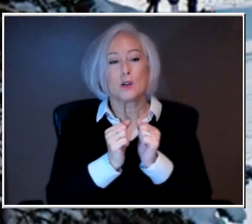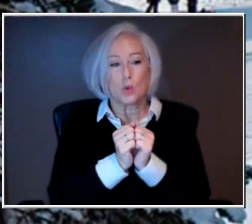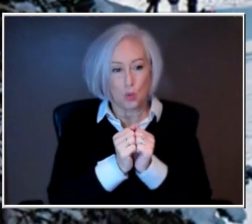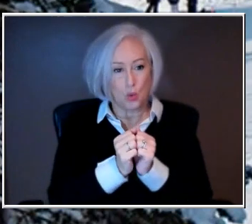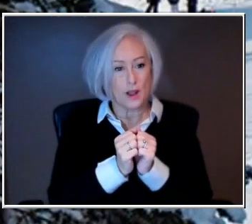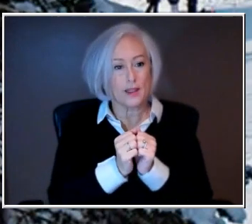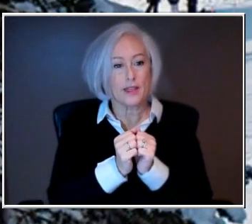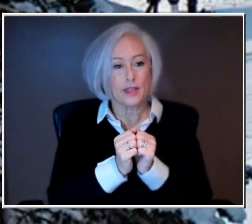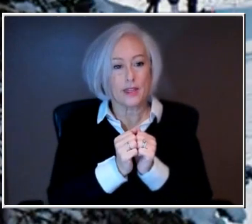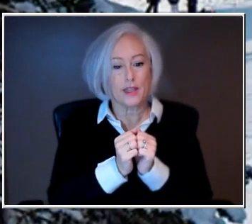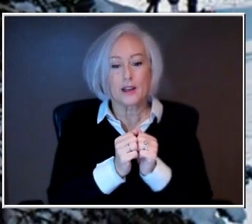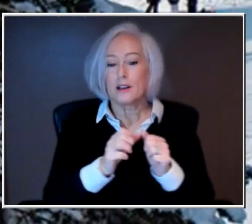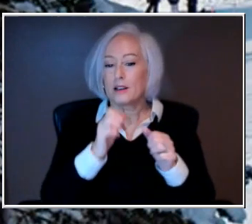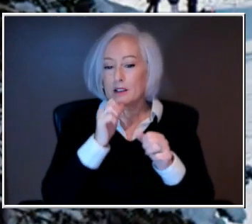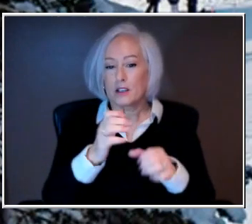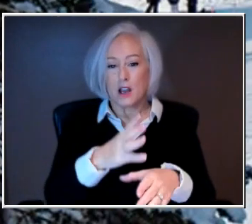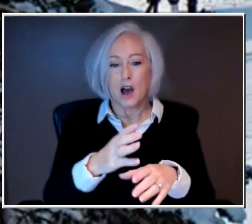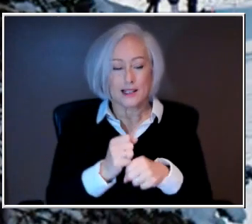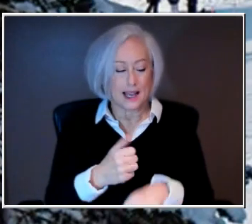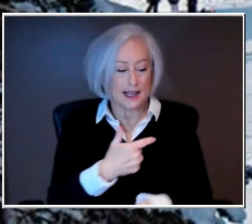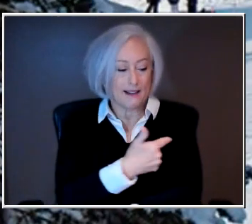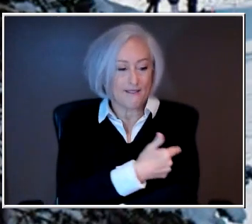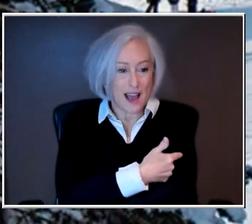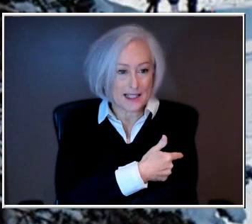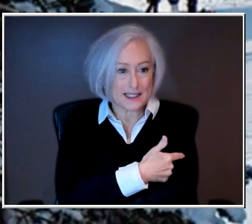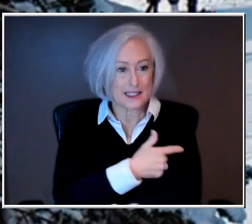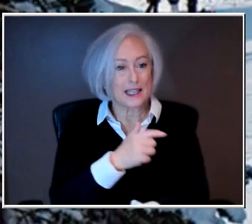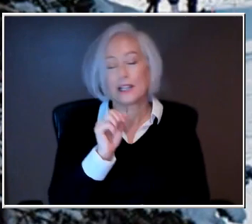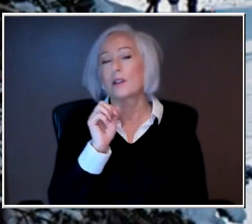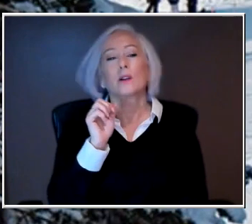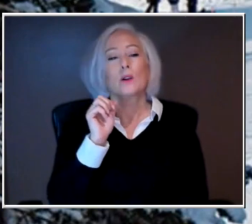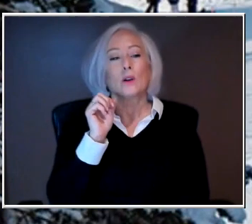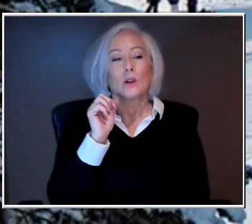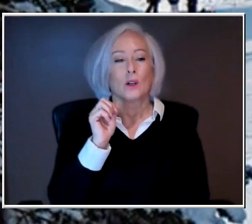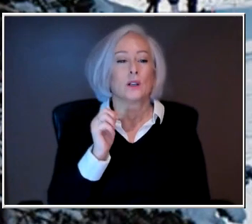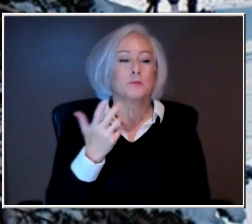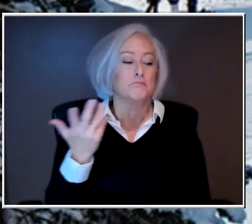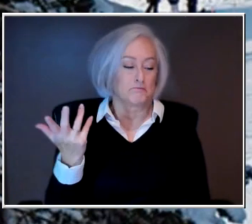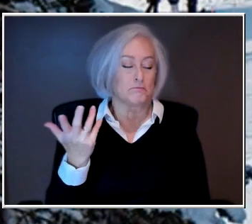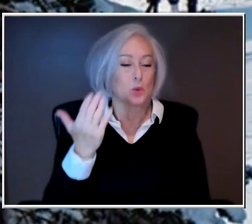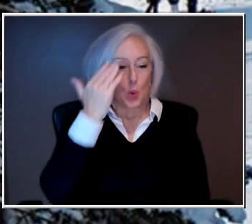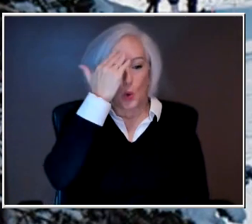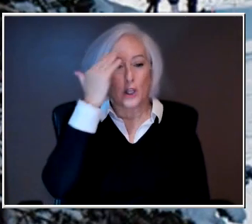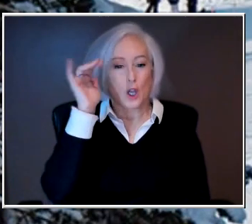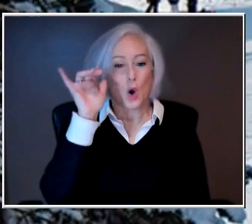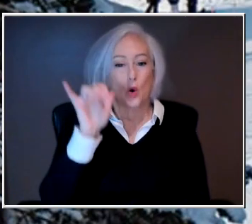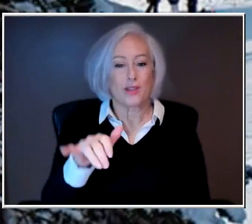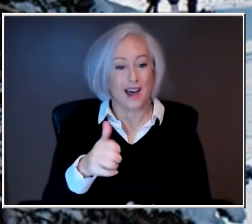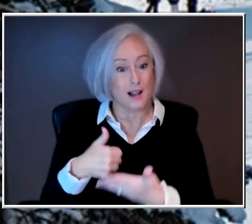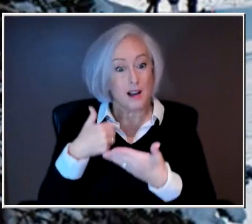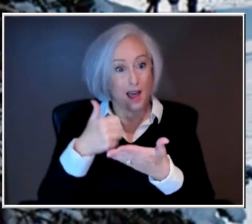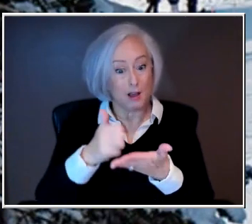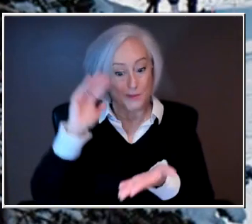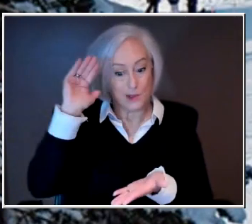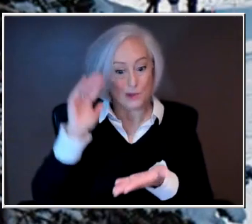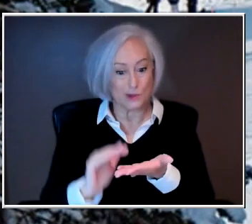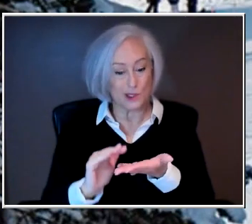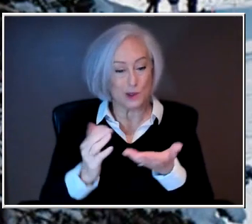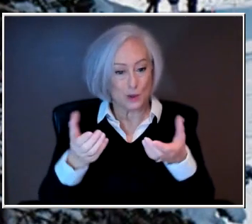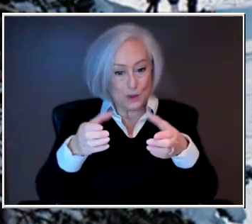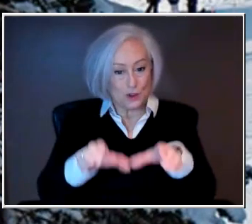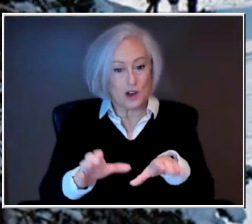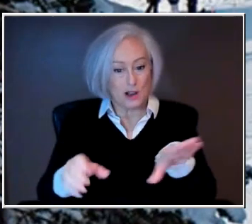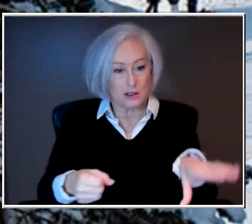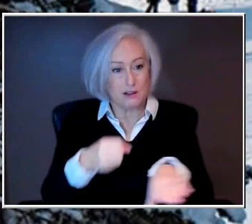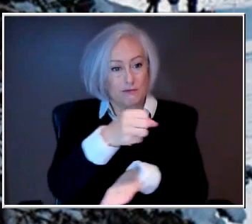new vaccine, or this year, or a recent uptake of the vaccine, we know that that does help reduce your chance of hospitalization, severe